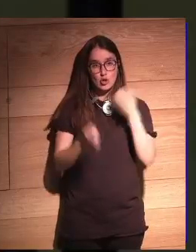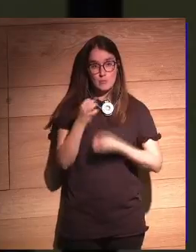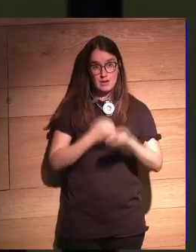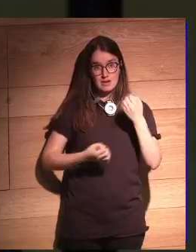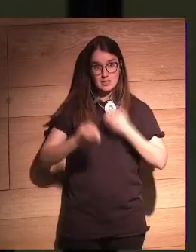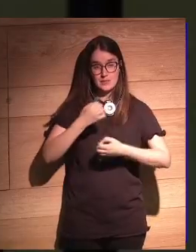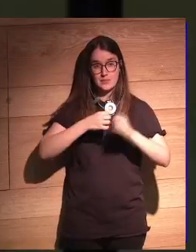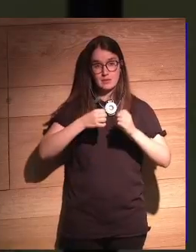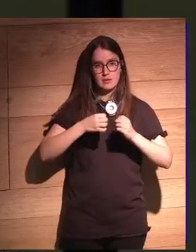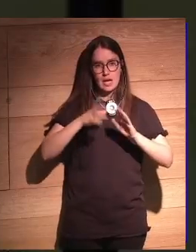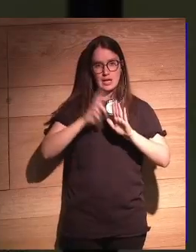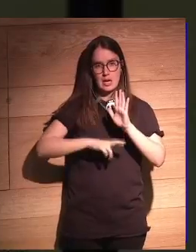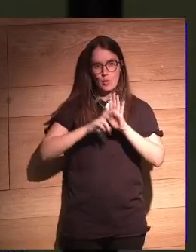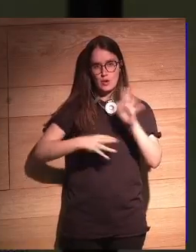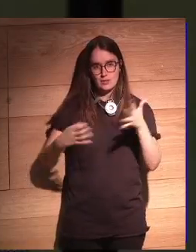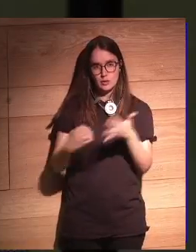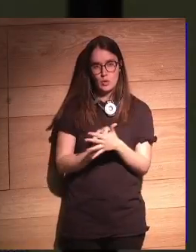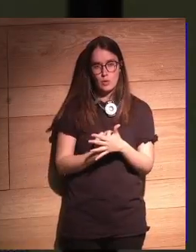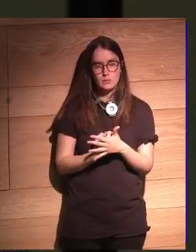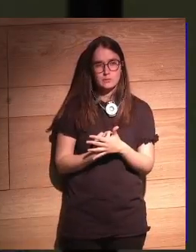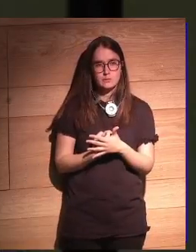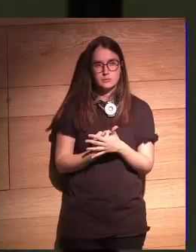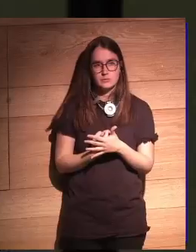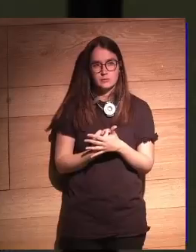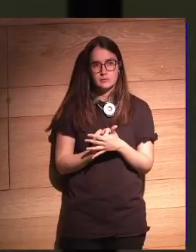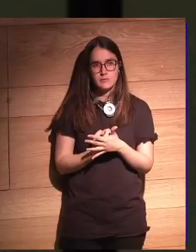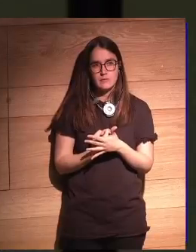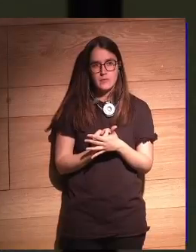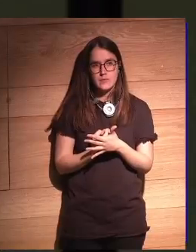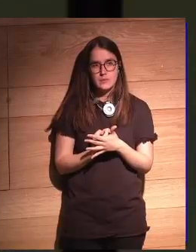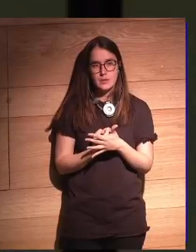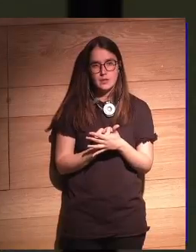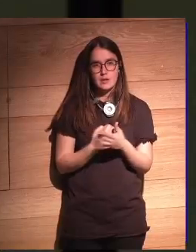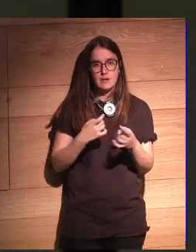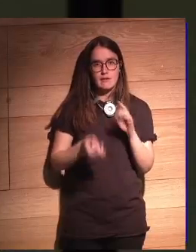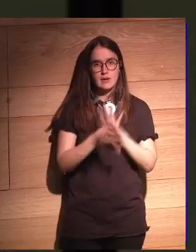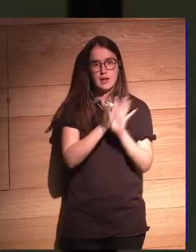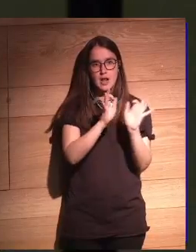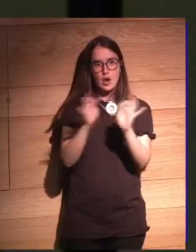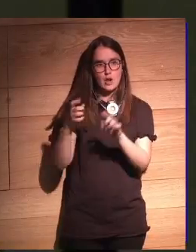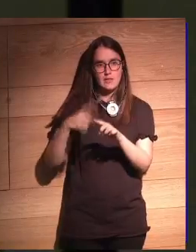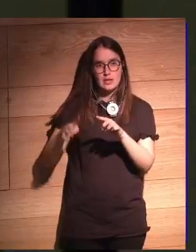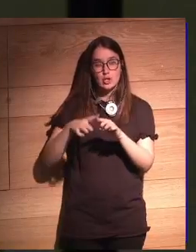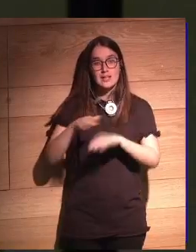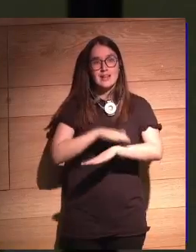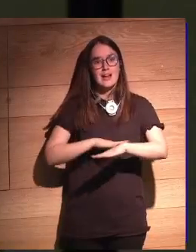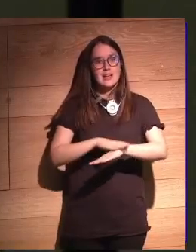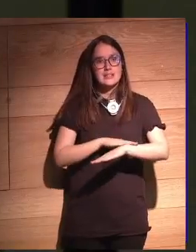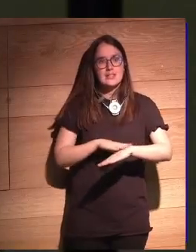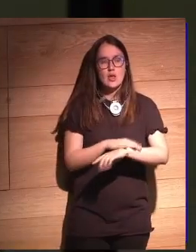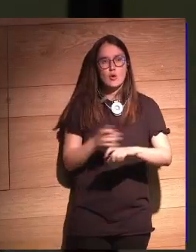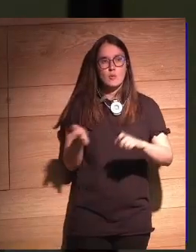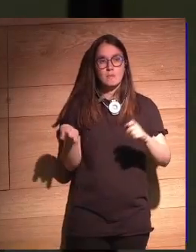state has disappeared and it's the market that is regulating everything, and that's established the order of things, and